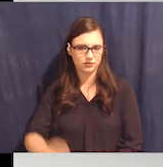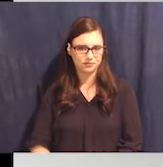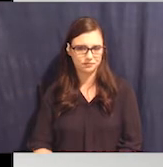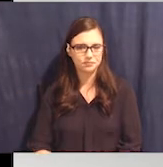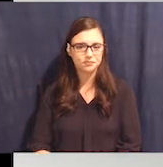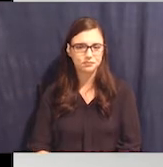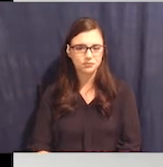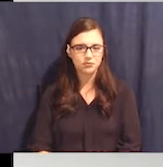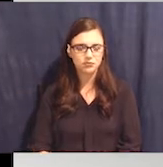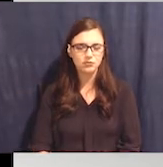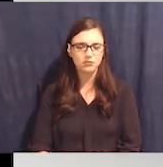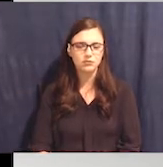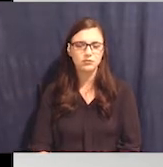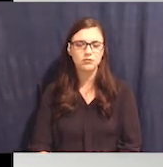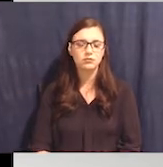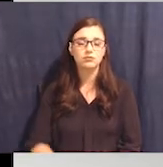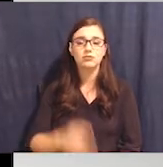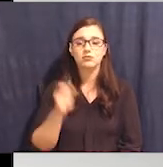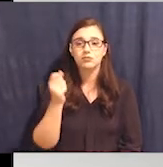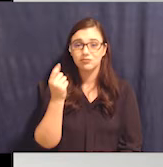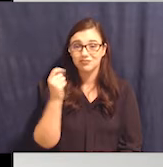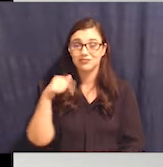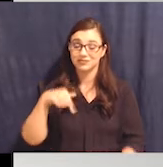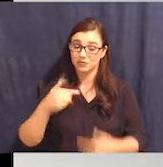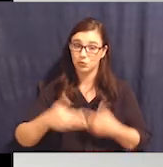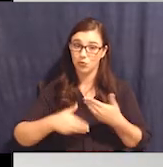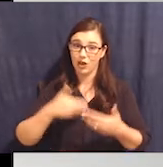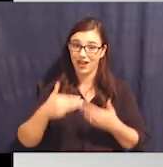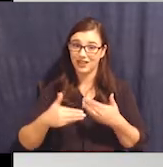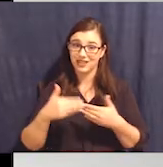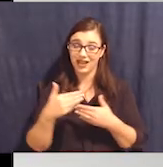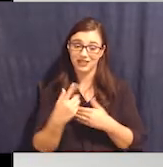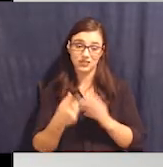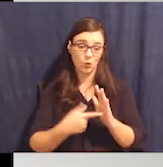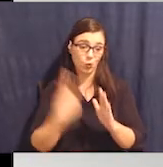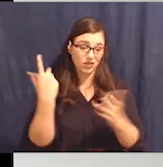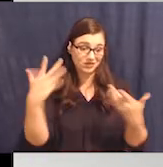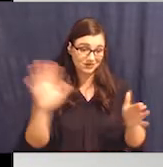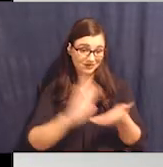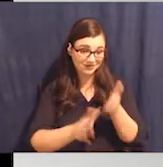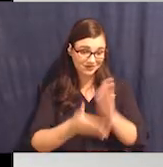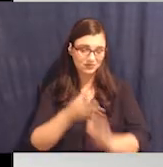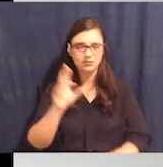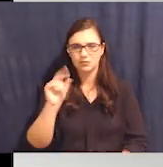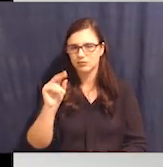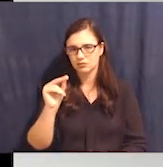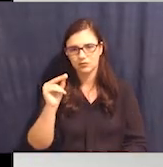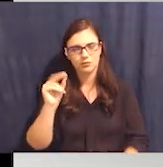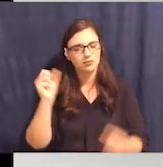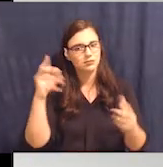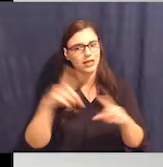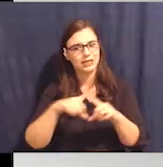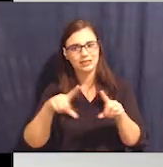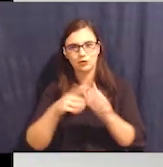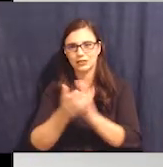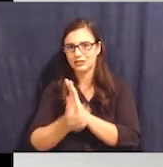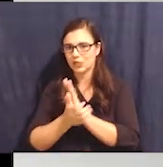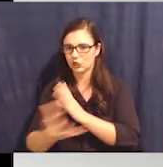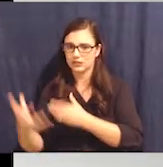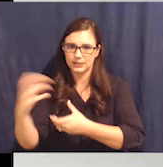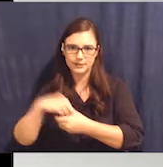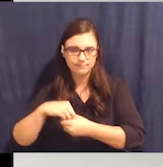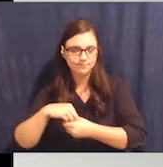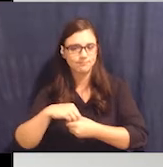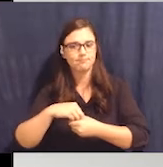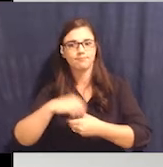1st. This is a multifaceted process. It takes a number of different skills to